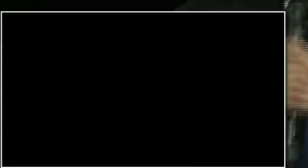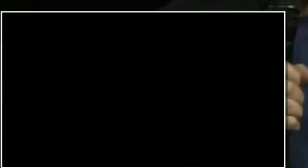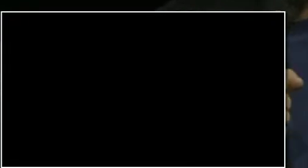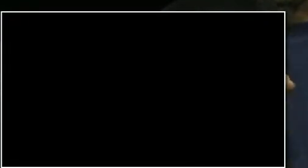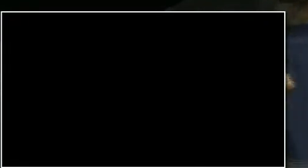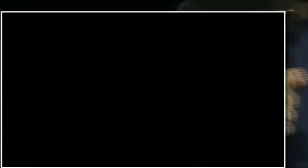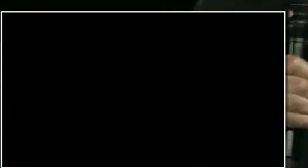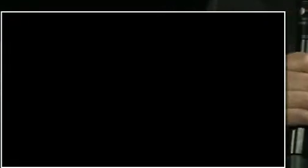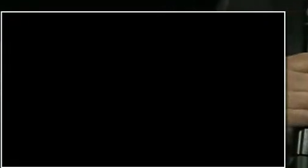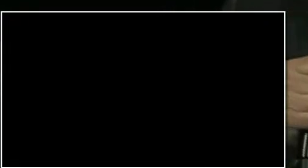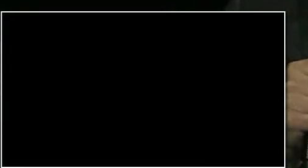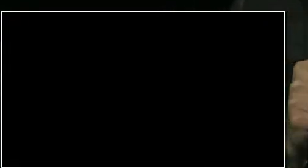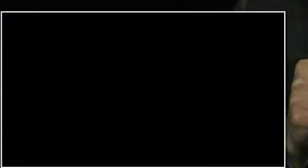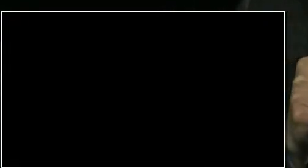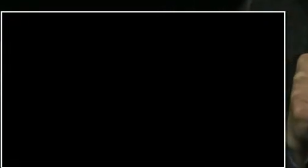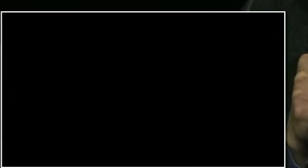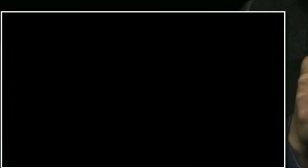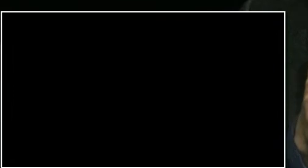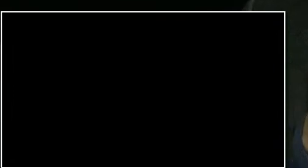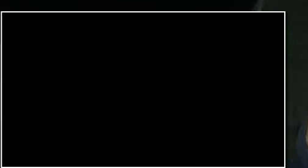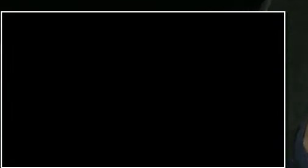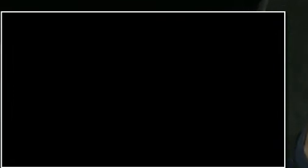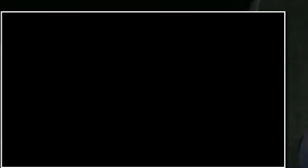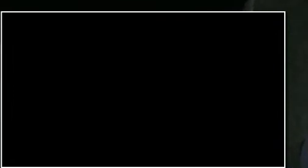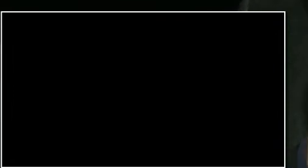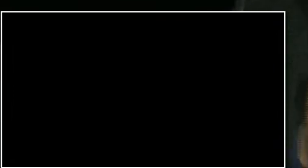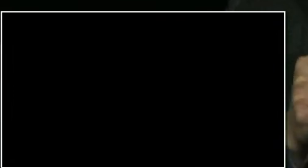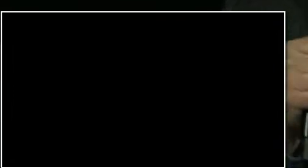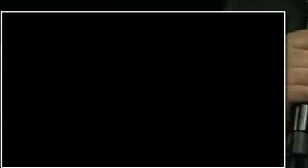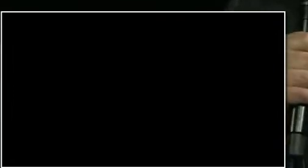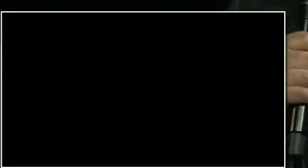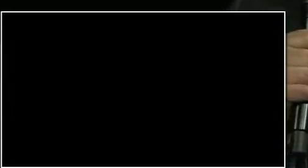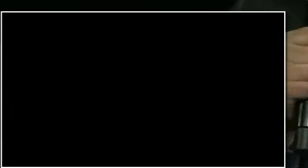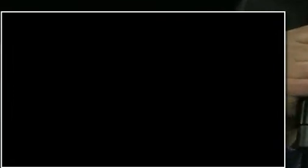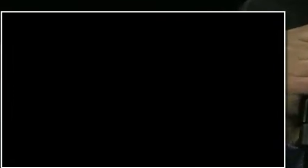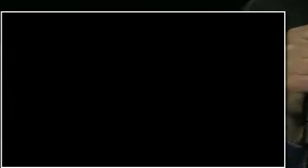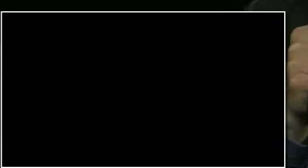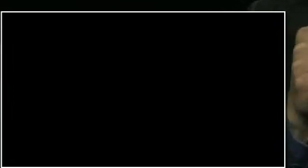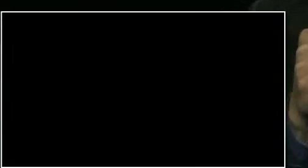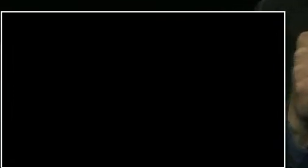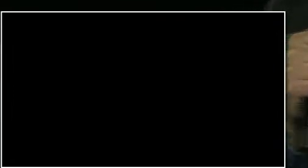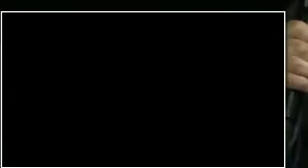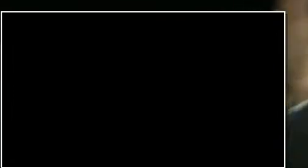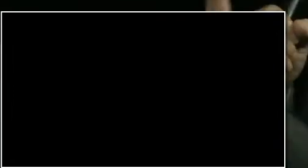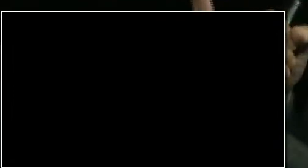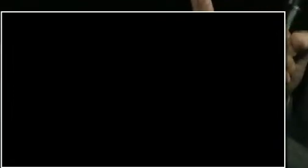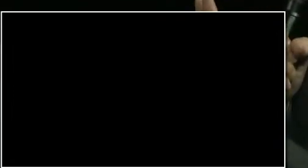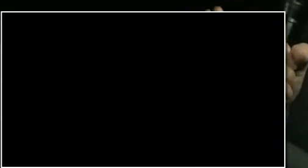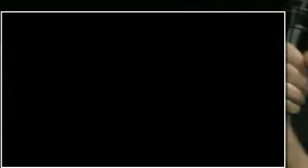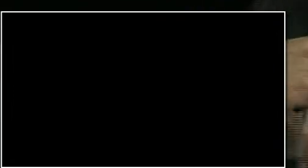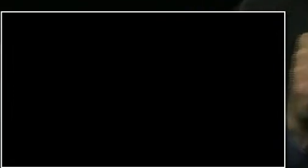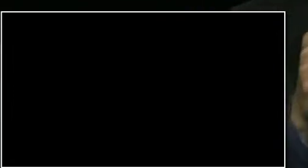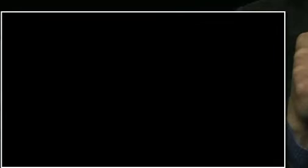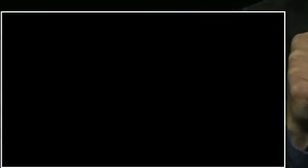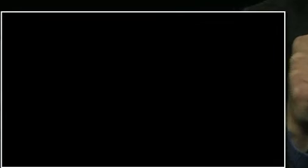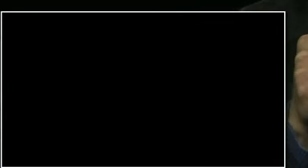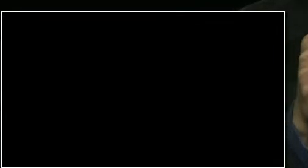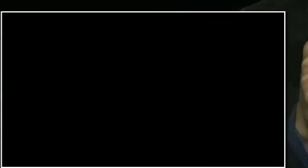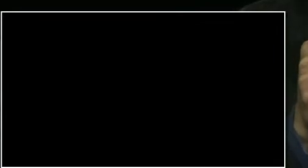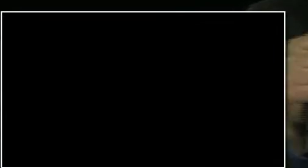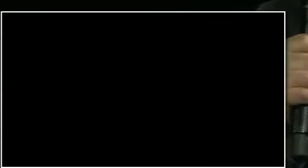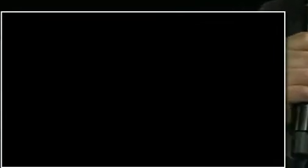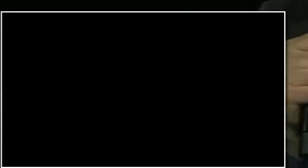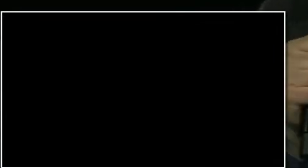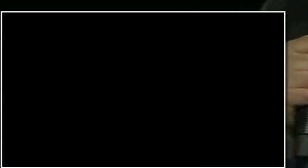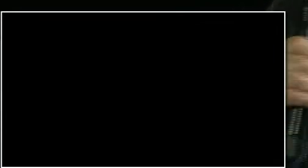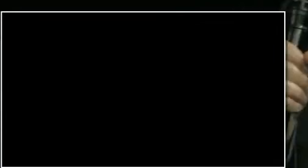were even surprised by it, the folks that were making the movie at in Vancouver. And so we were fairly late in the game when they were like, "Oh,